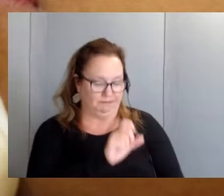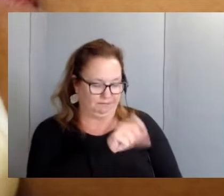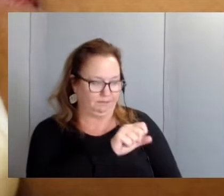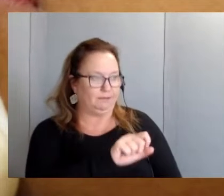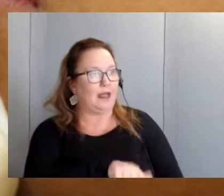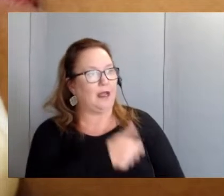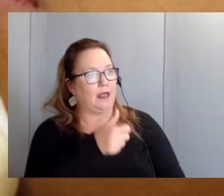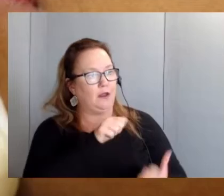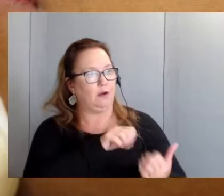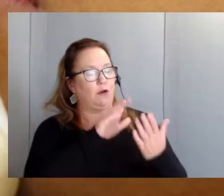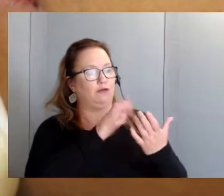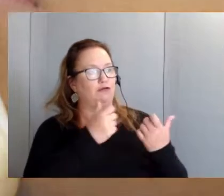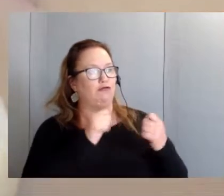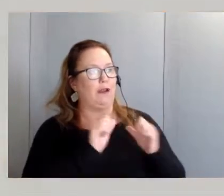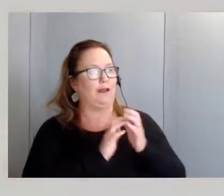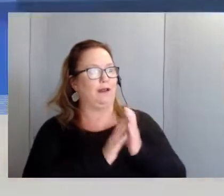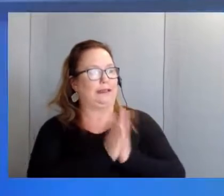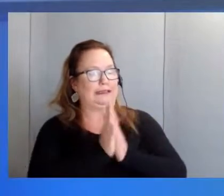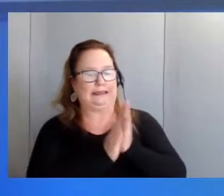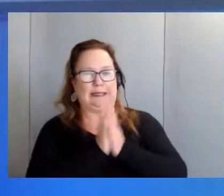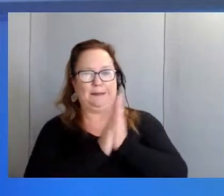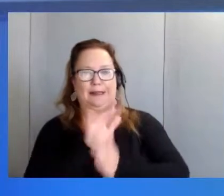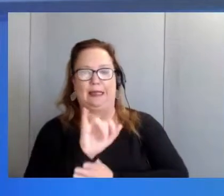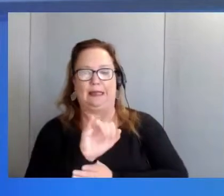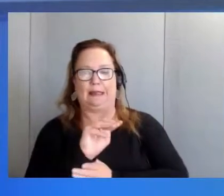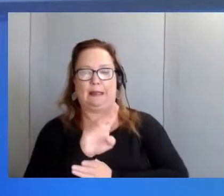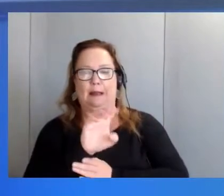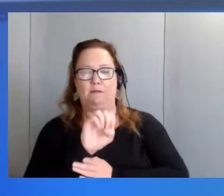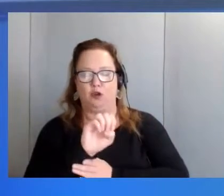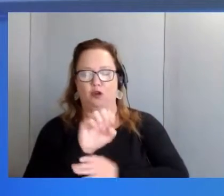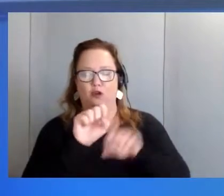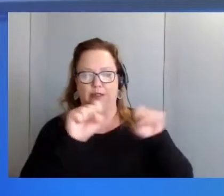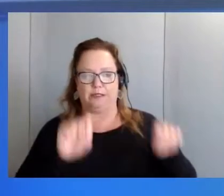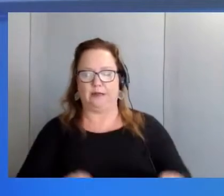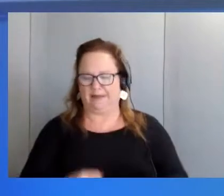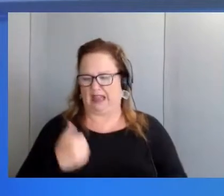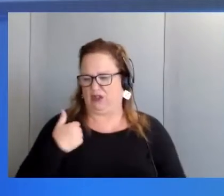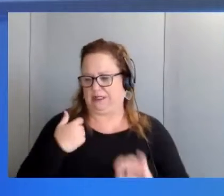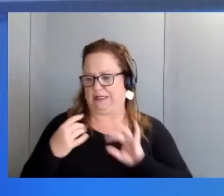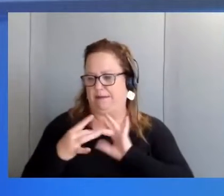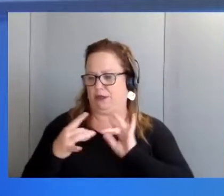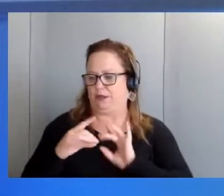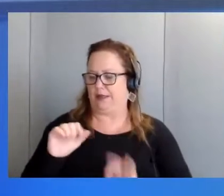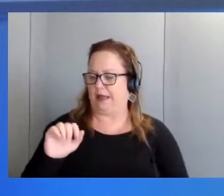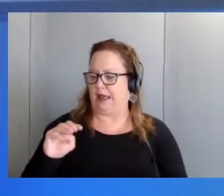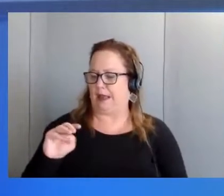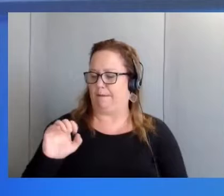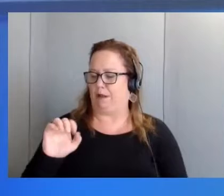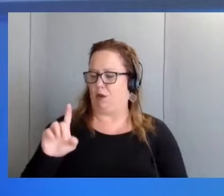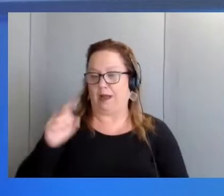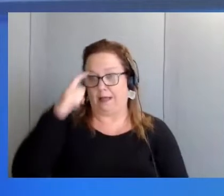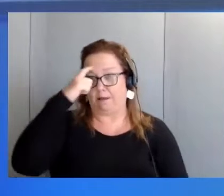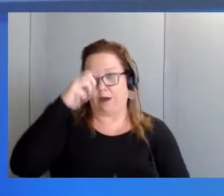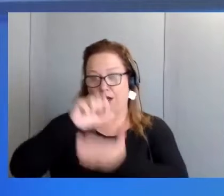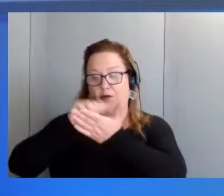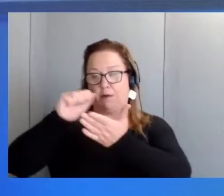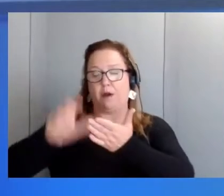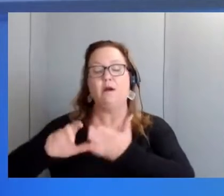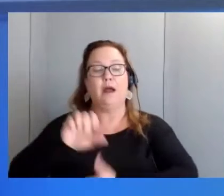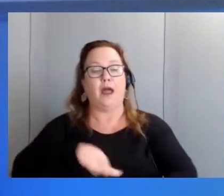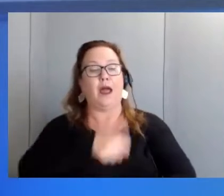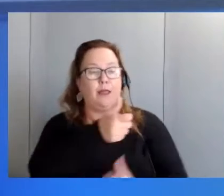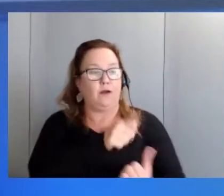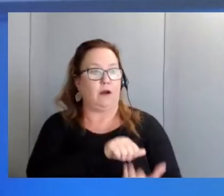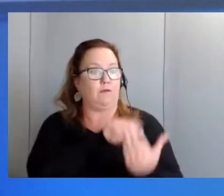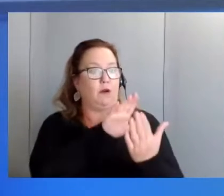trying to stimulate the immune system. Actually, I mentioned the amyloid antibody approach. Other approaches to stimulate the immune system to